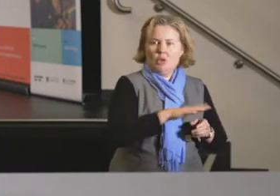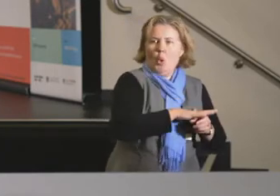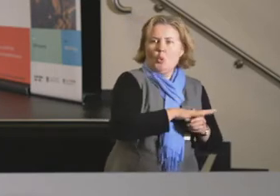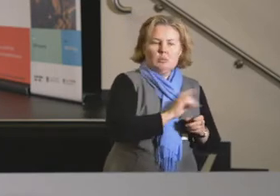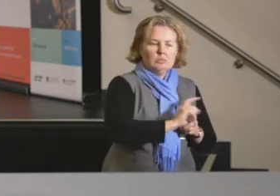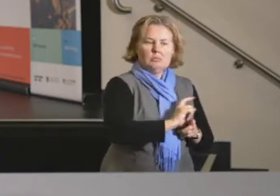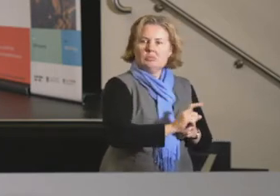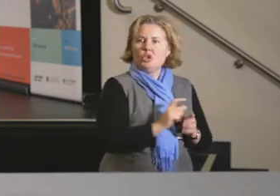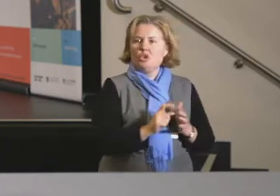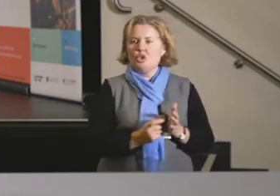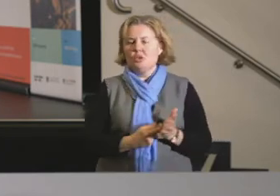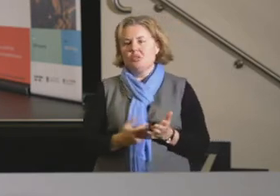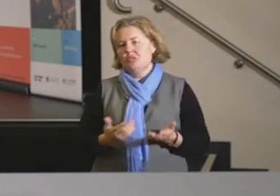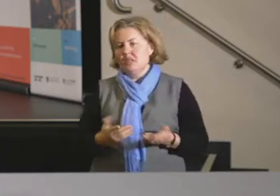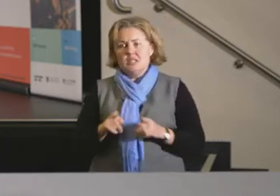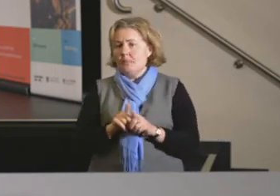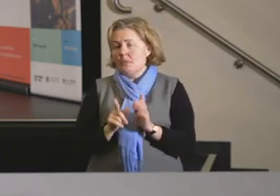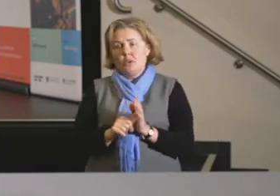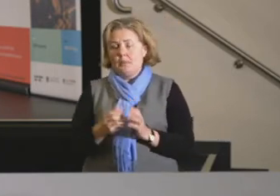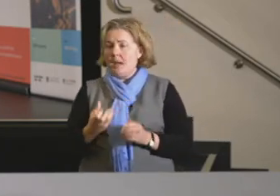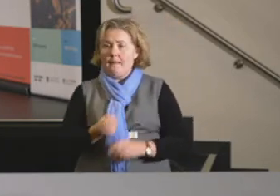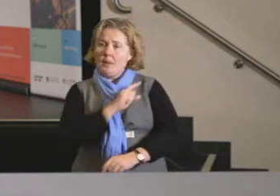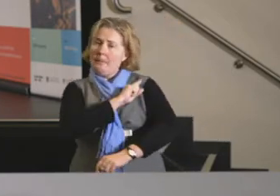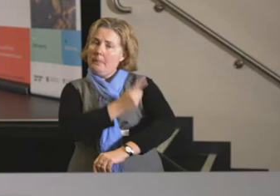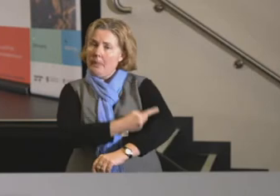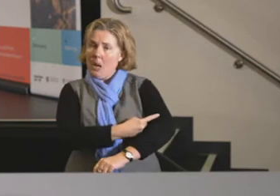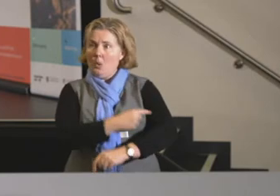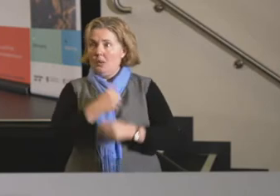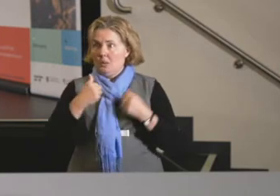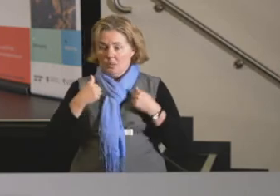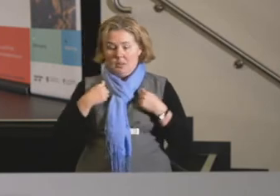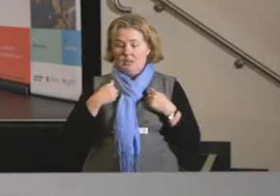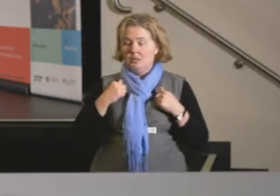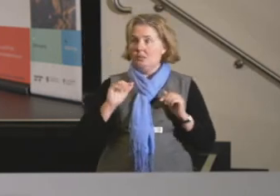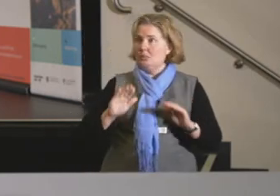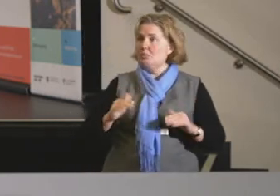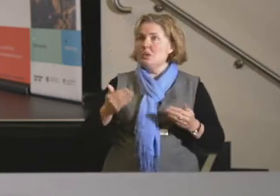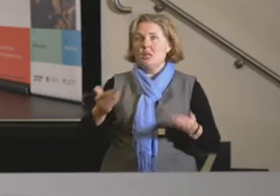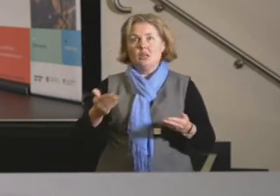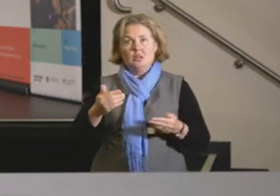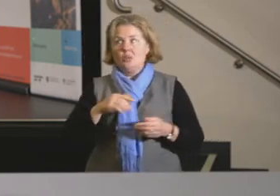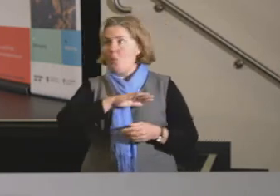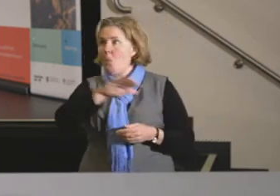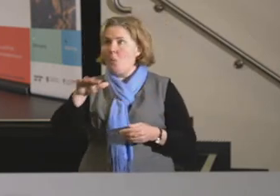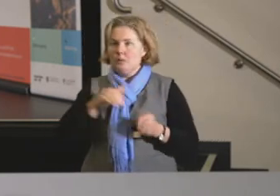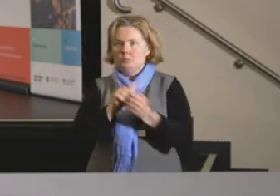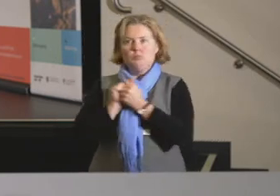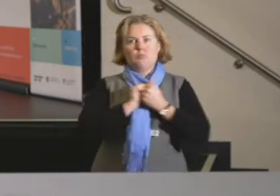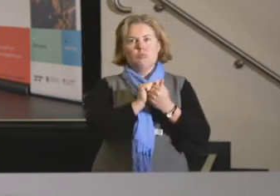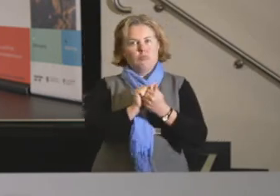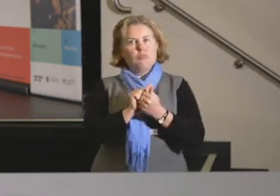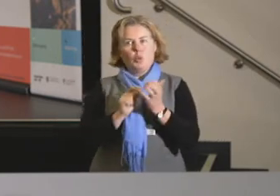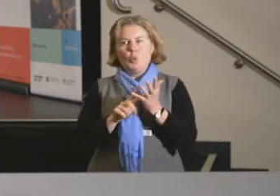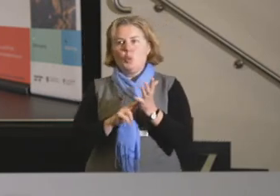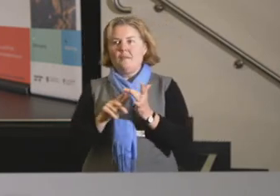But at the same time, there's power in us presenting ourselves as a unified force. I'm a realist, right? I would love there to